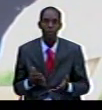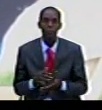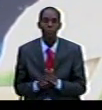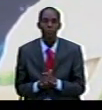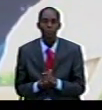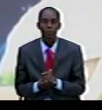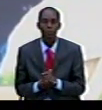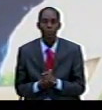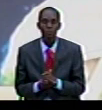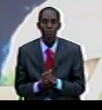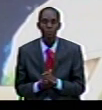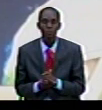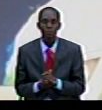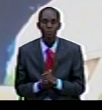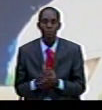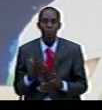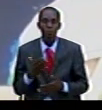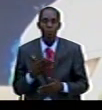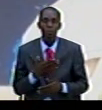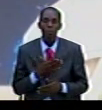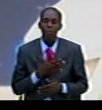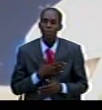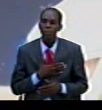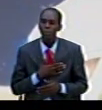My Lord, spiritual and temporal,